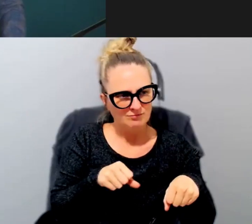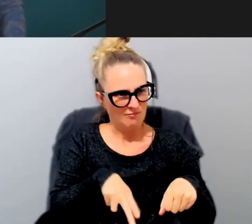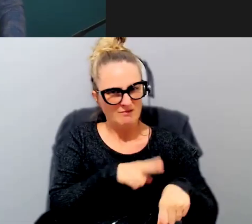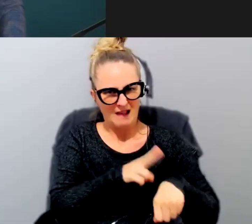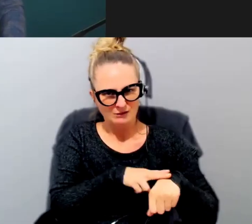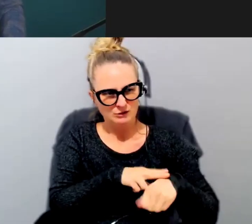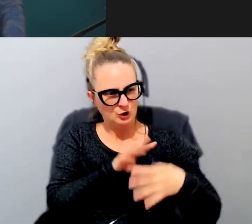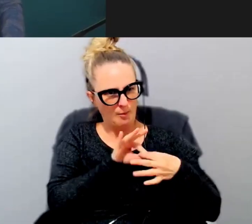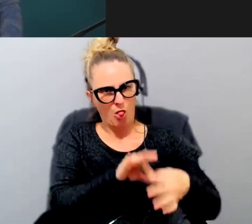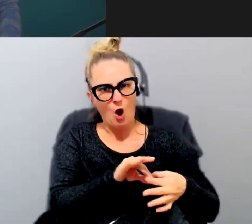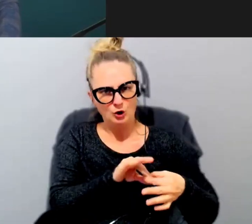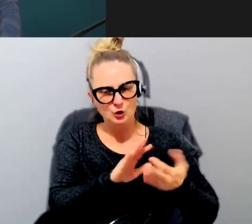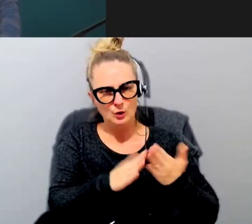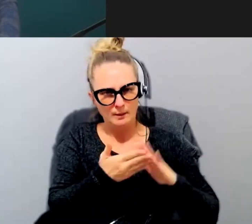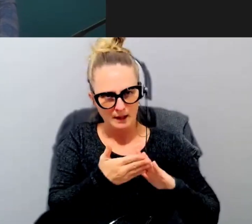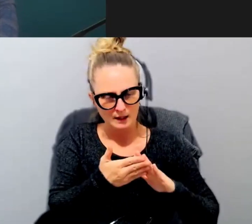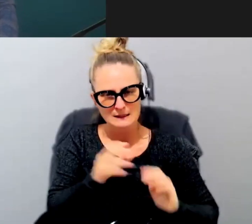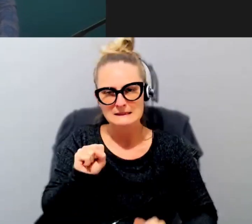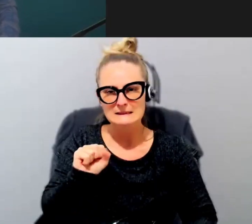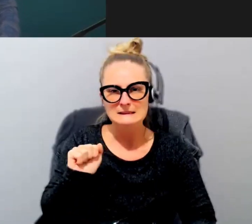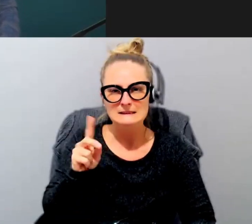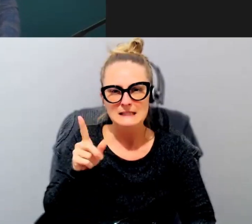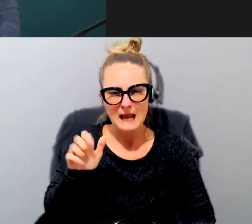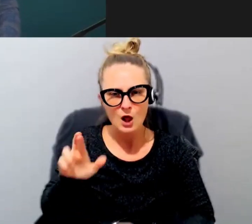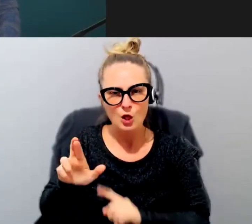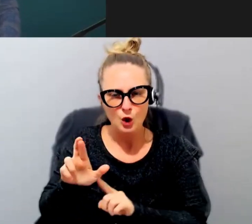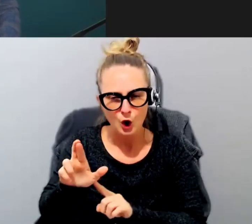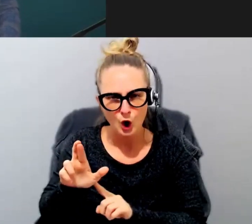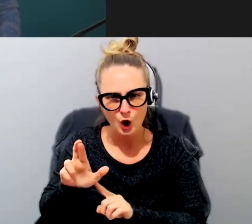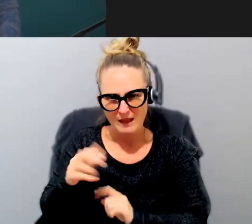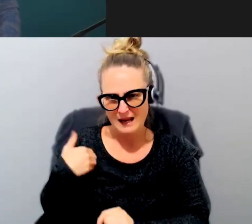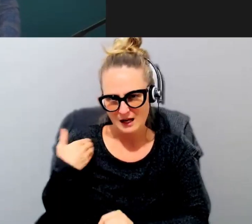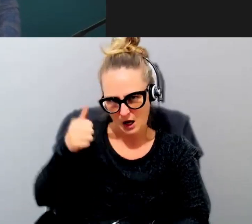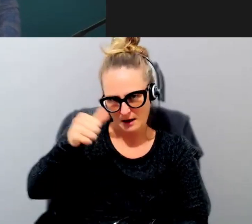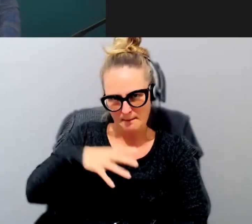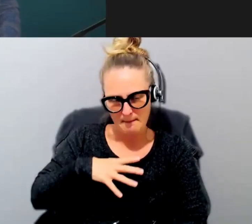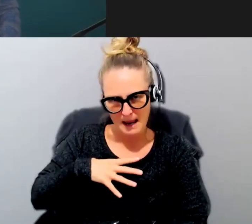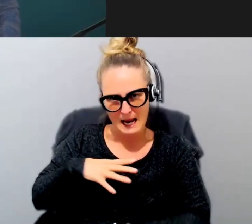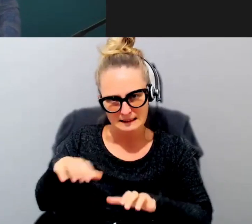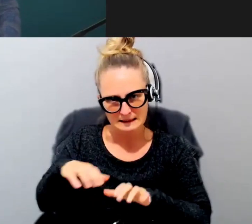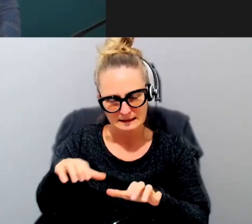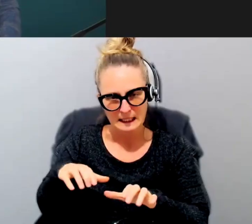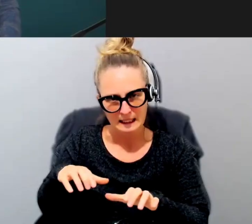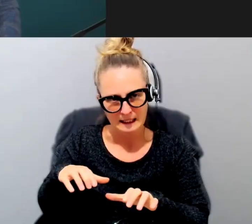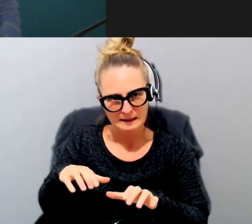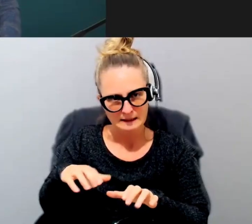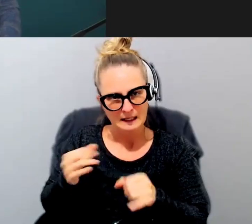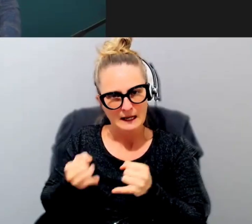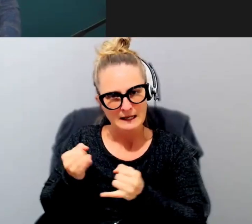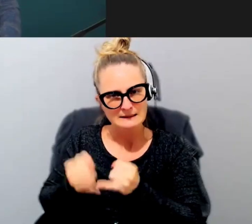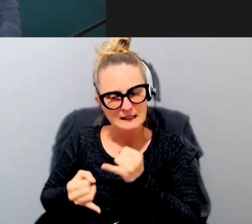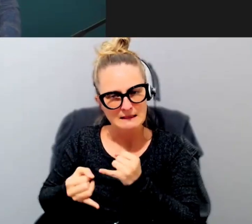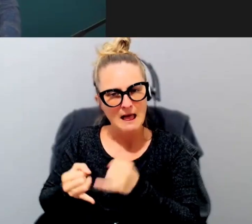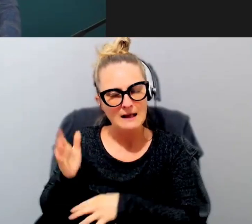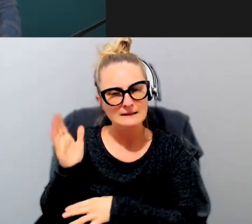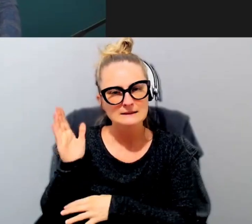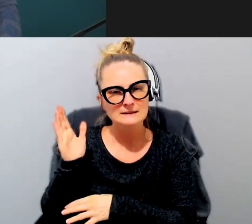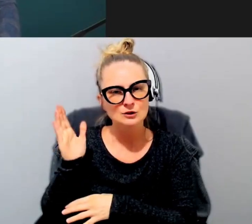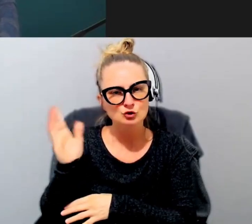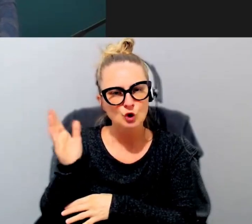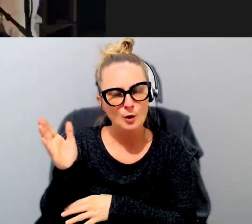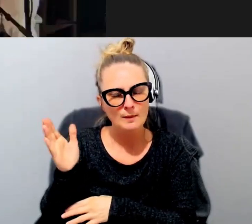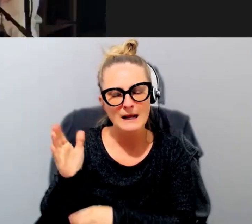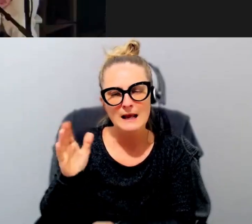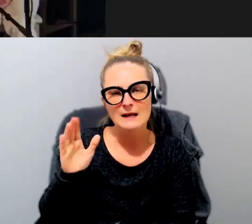things Felix Adler, as a young man, did in that his first and, as it turns out, his last sermon at Temple Emmanuel, was also